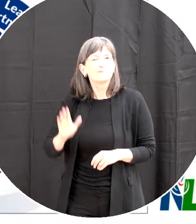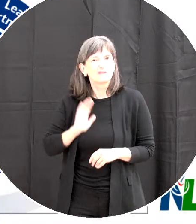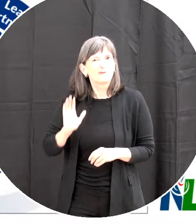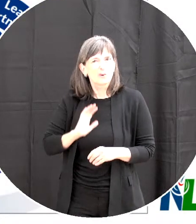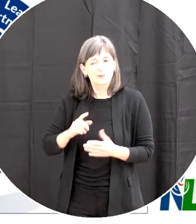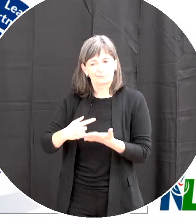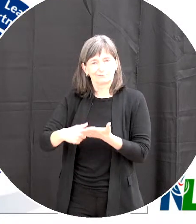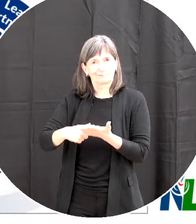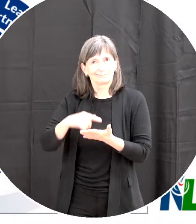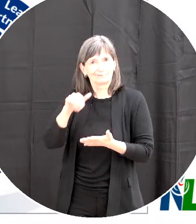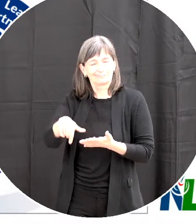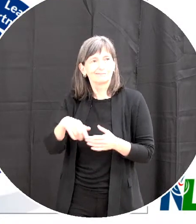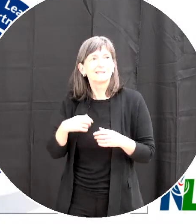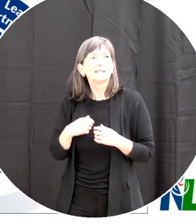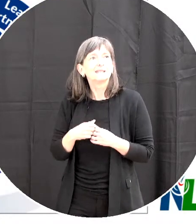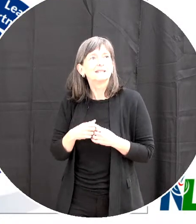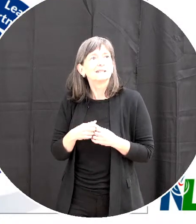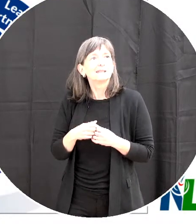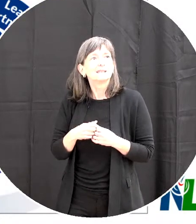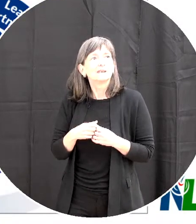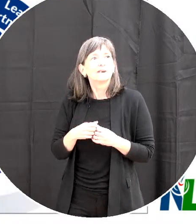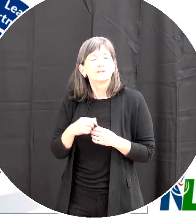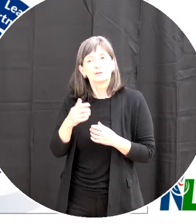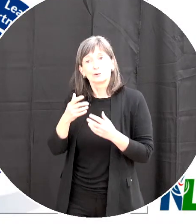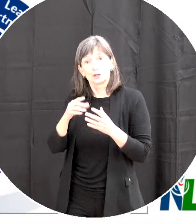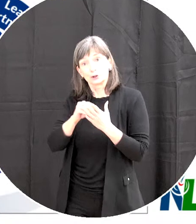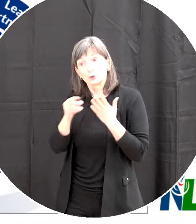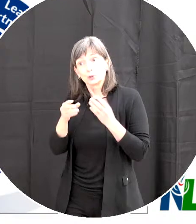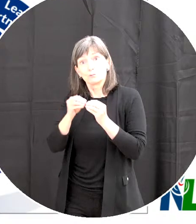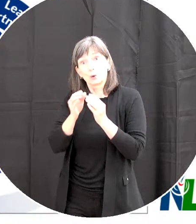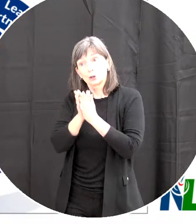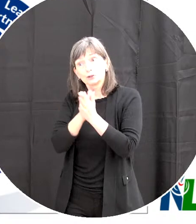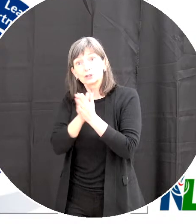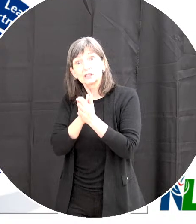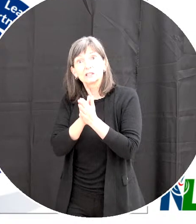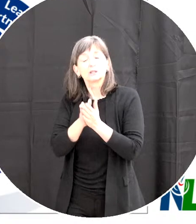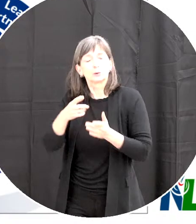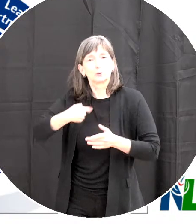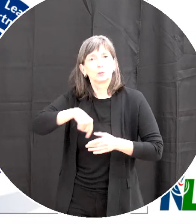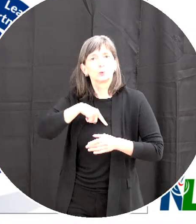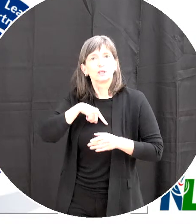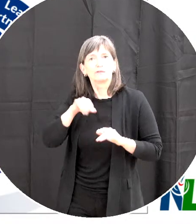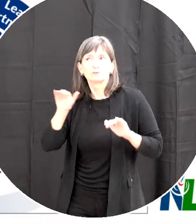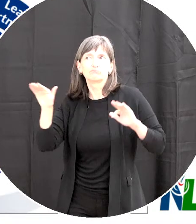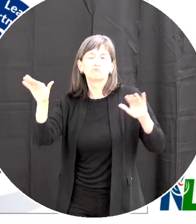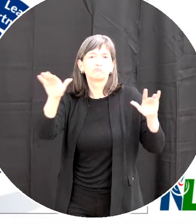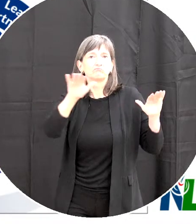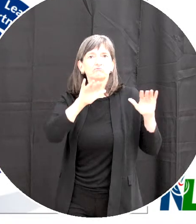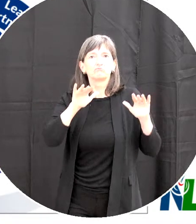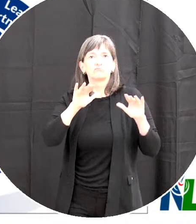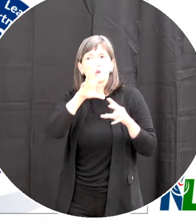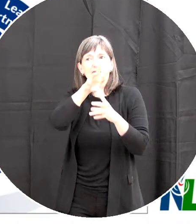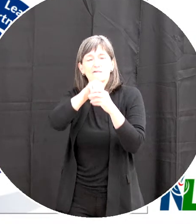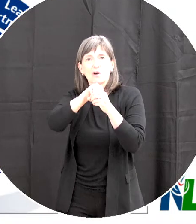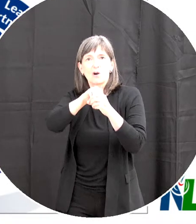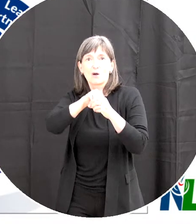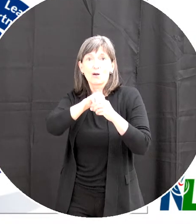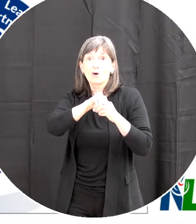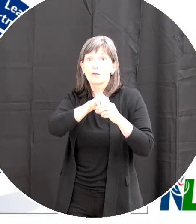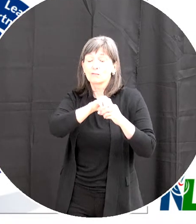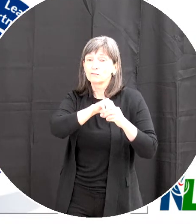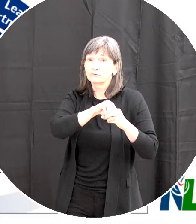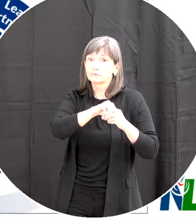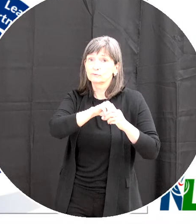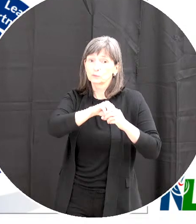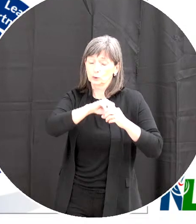embraced, to tackle the engagement issue, we've embraced a worldwide movement, deep learning, which